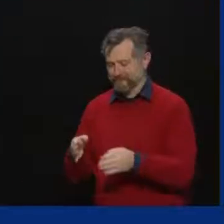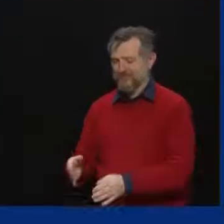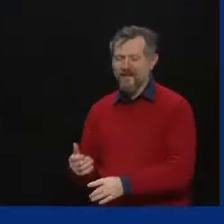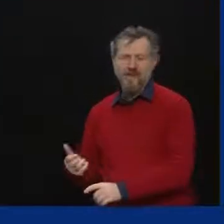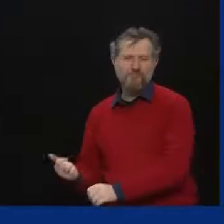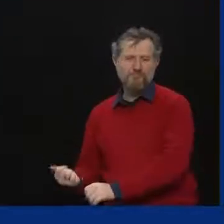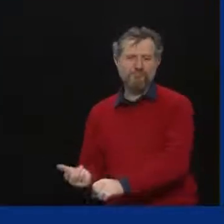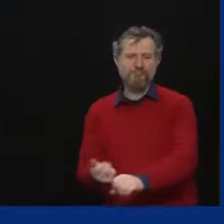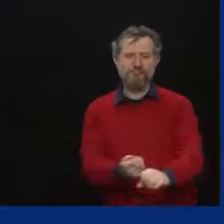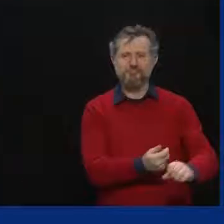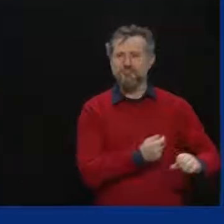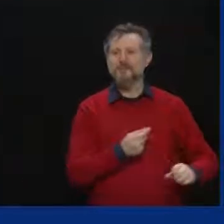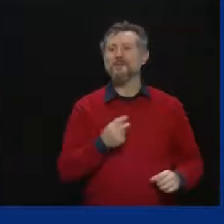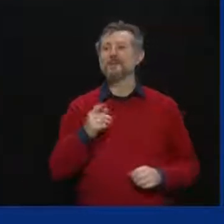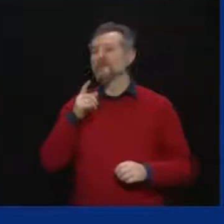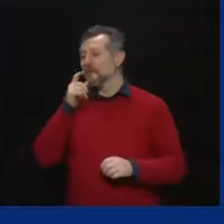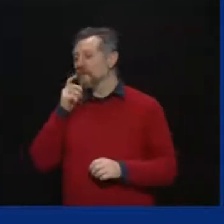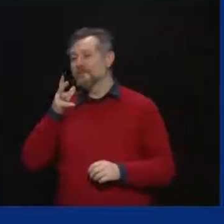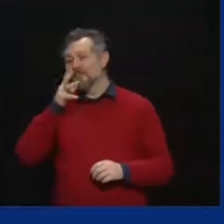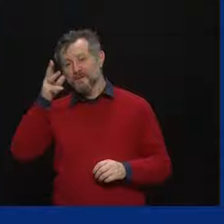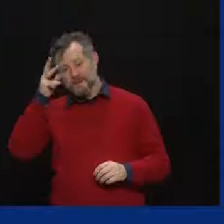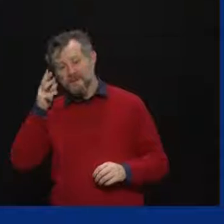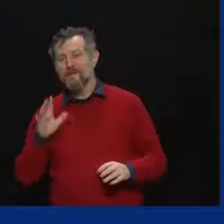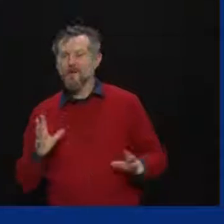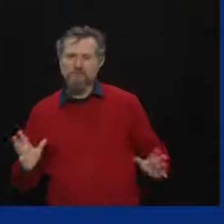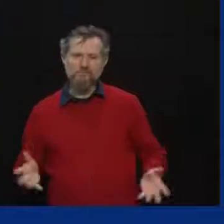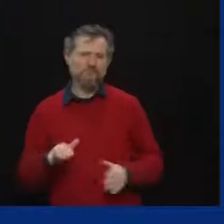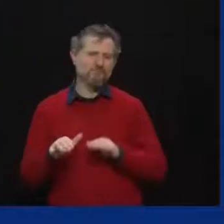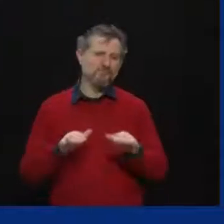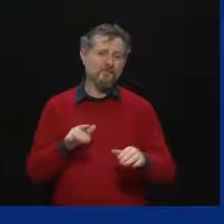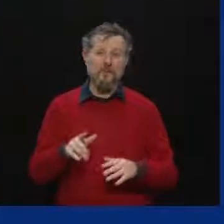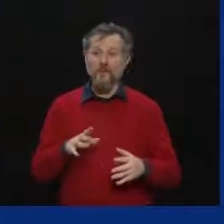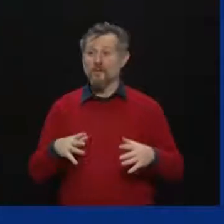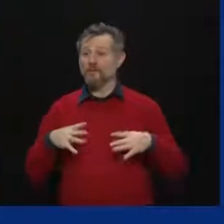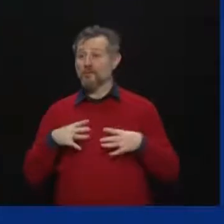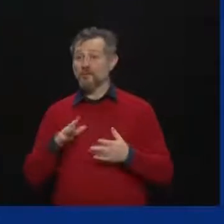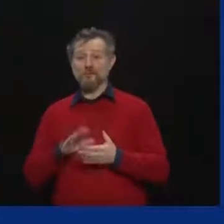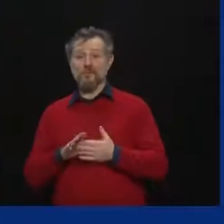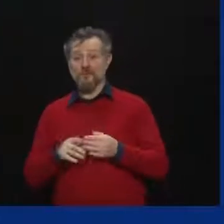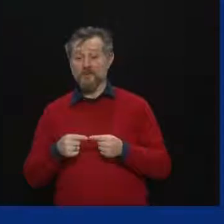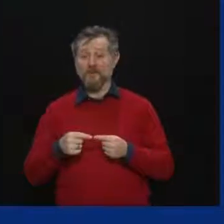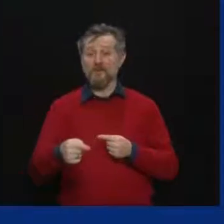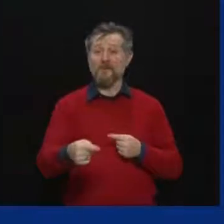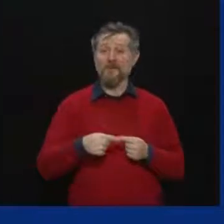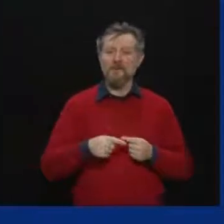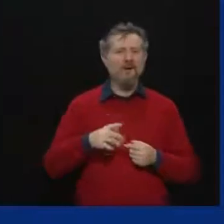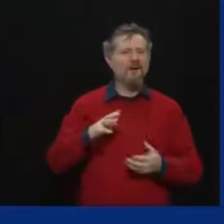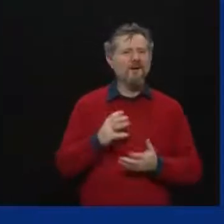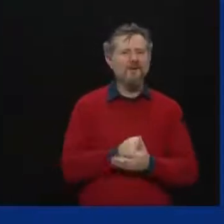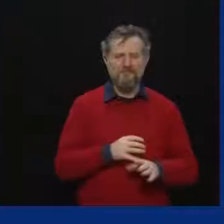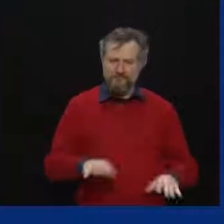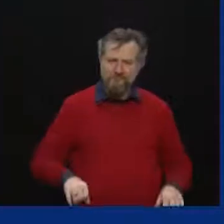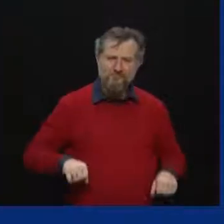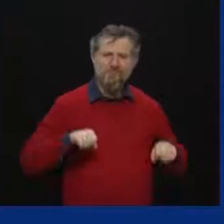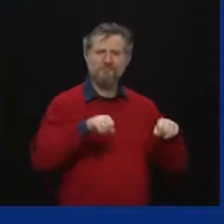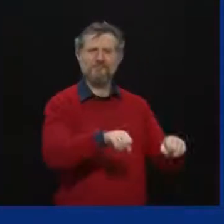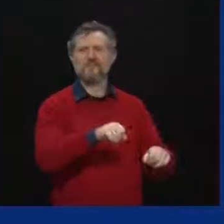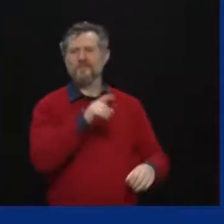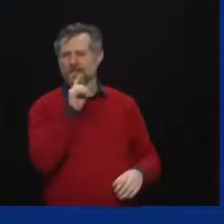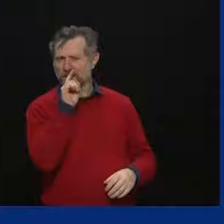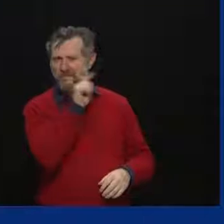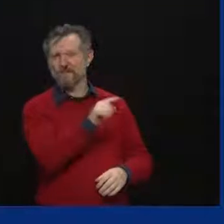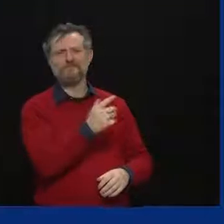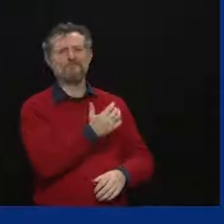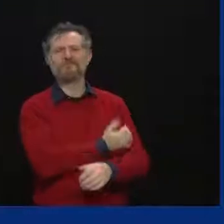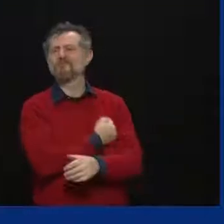dads, use this holiday break to go into one of our ever-expanding locations. Not just your